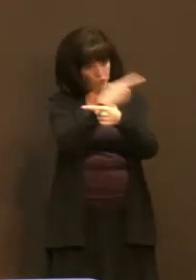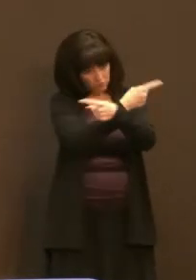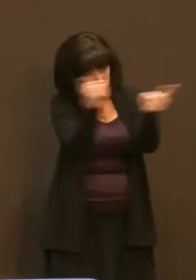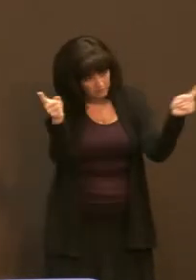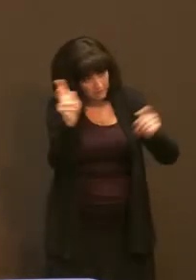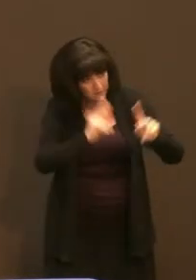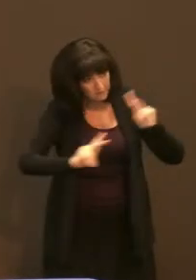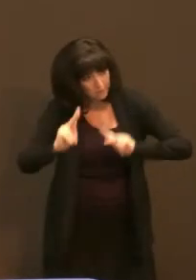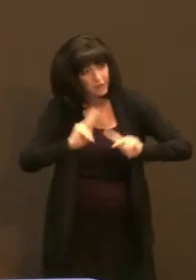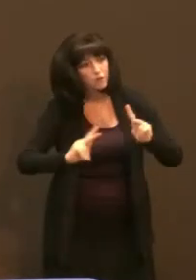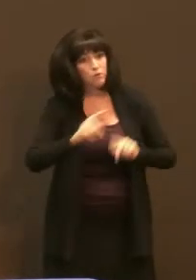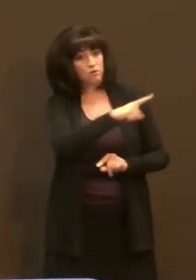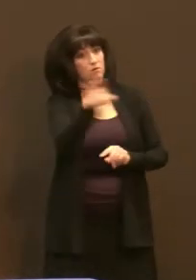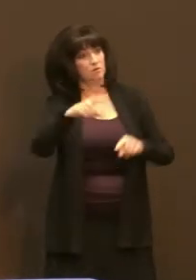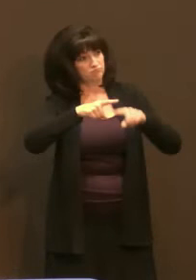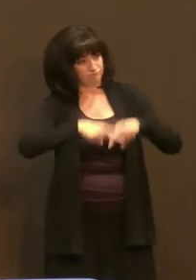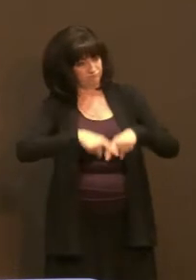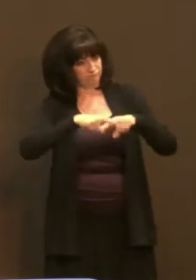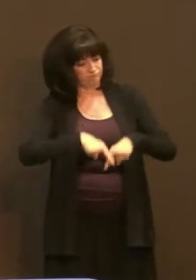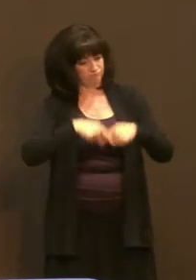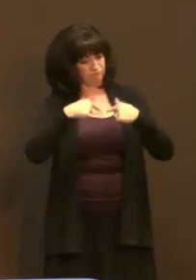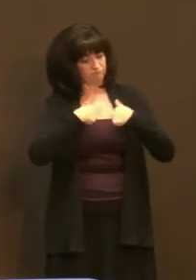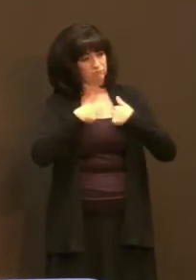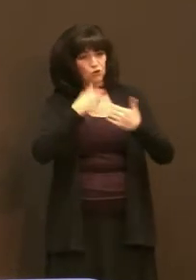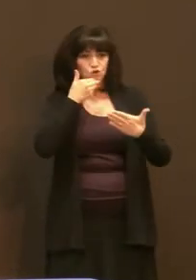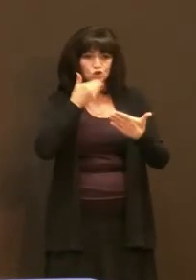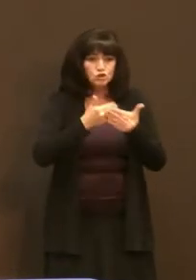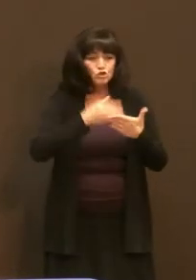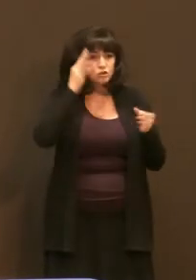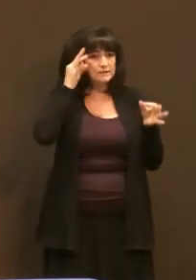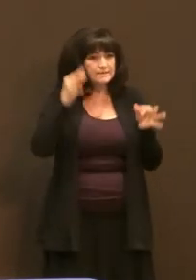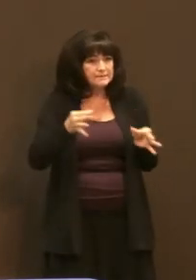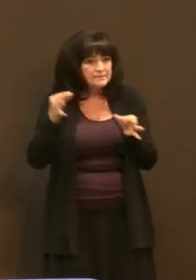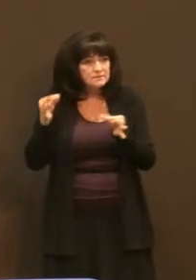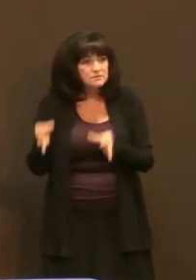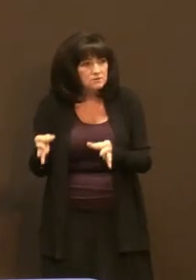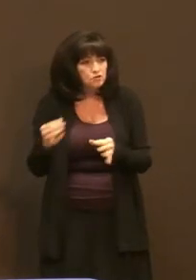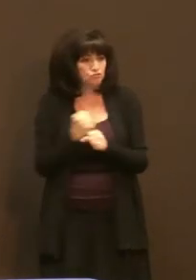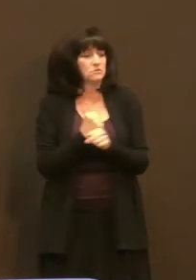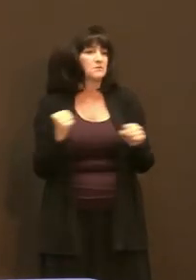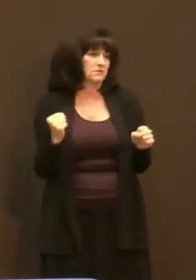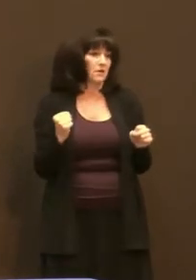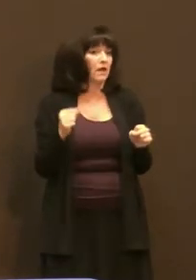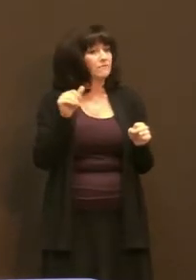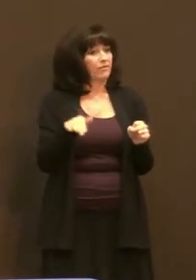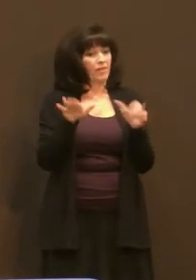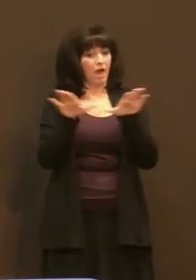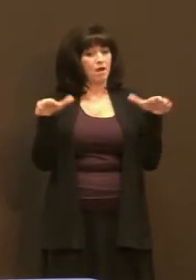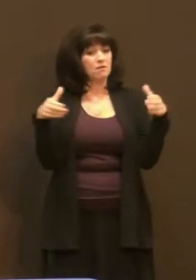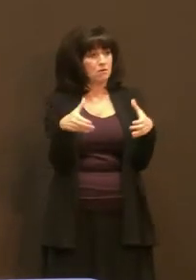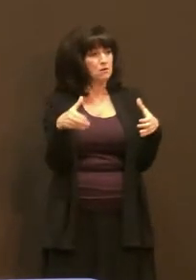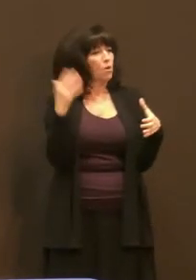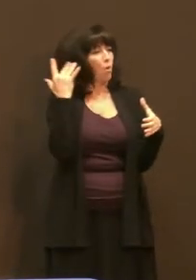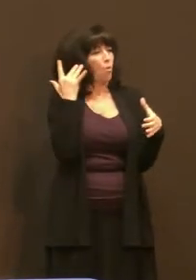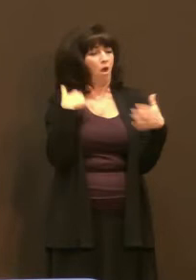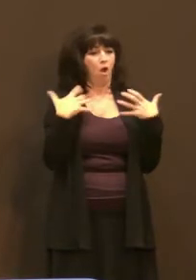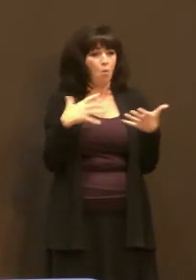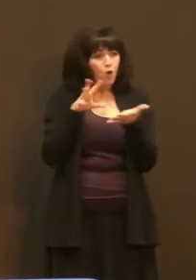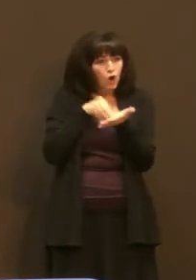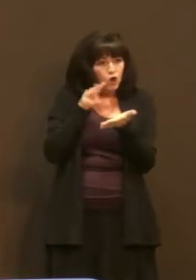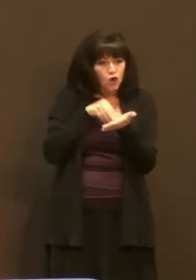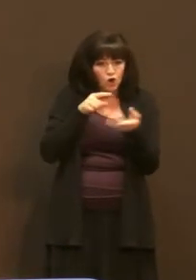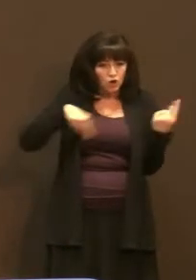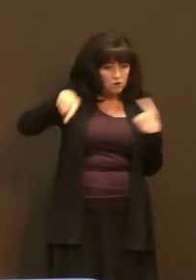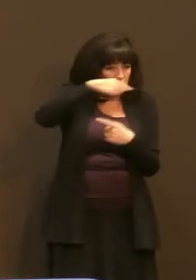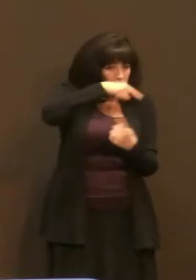good decisions. So being part of a coalition, we're going to learn from other states. We're going to coordinate and cooperate with other states.